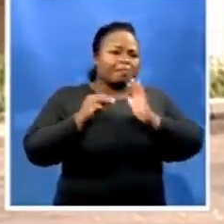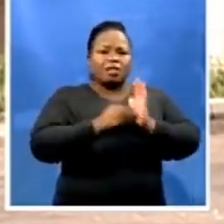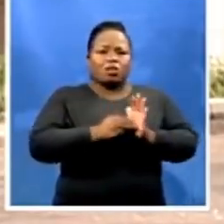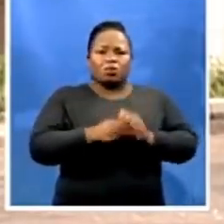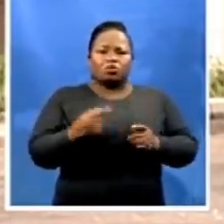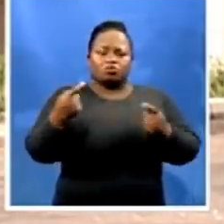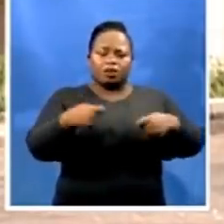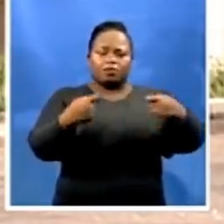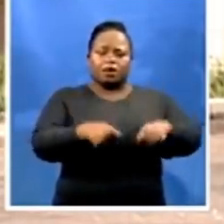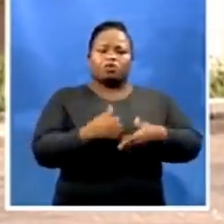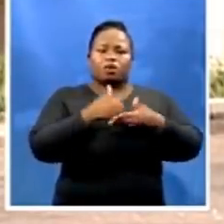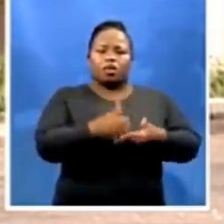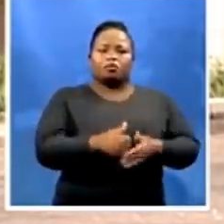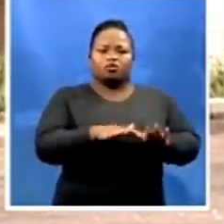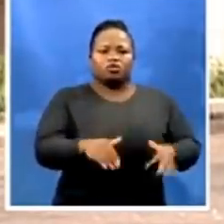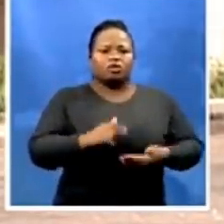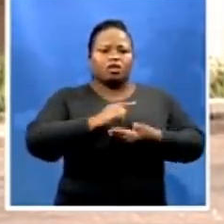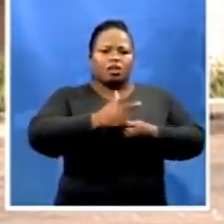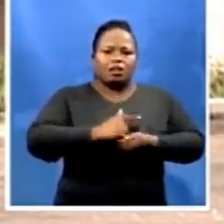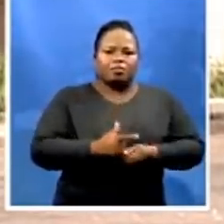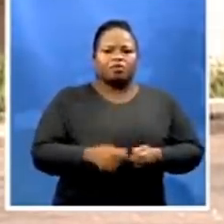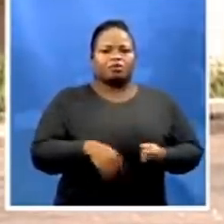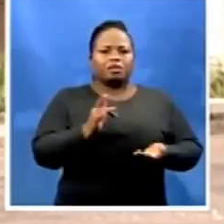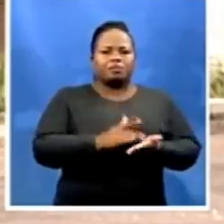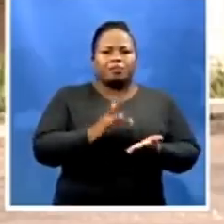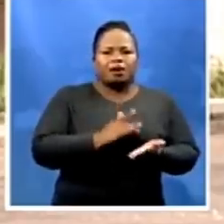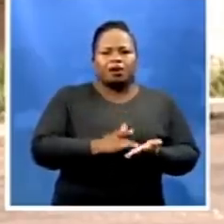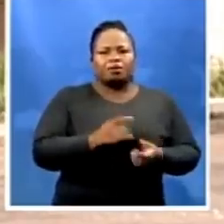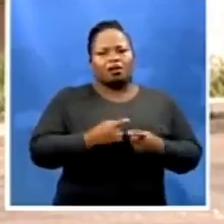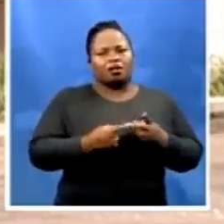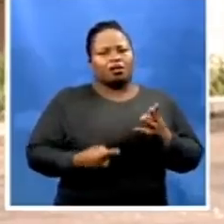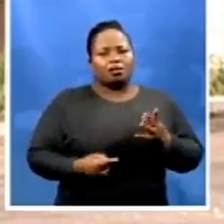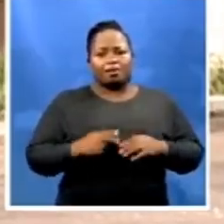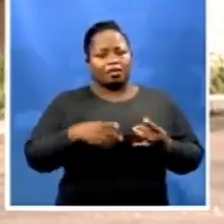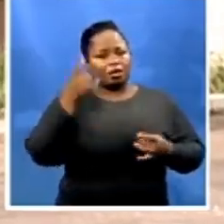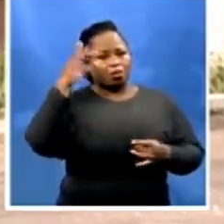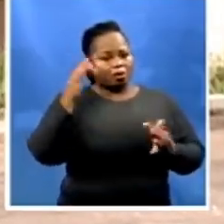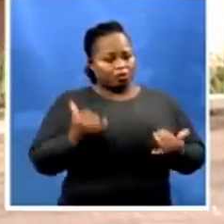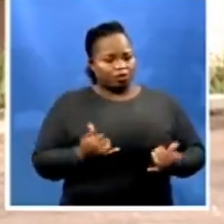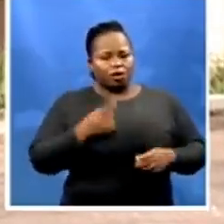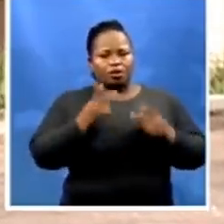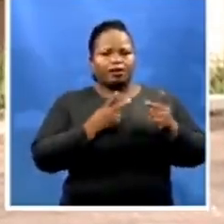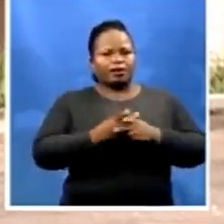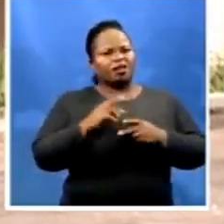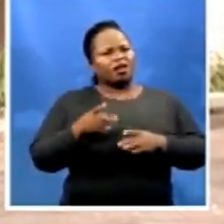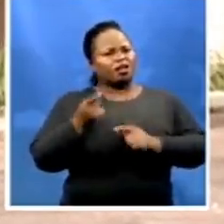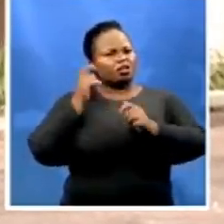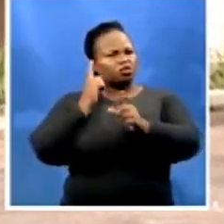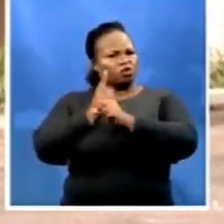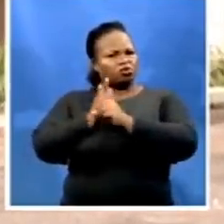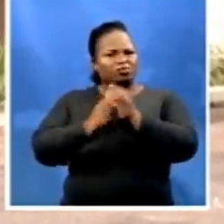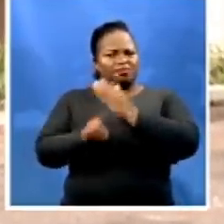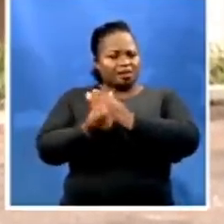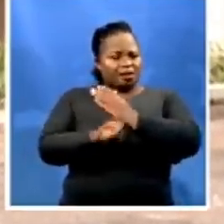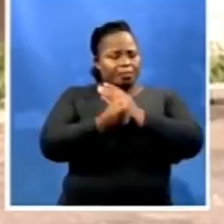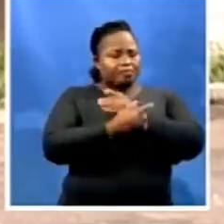laptops, with e-learning devices. And if you look at KwaMashu and several other townships where this is happening, the spat of schools that are being vandalized are happening.